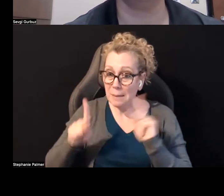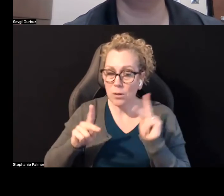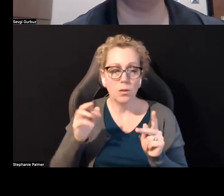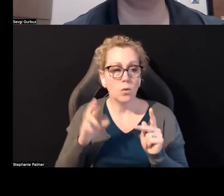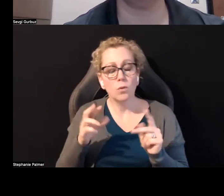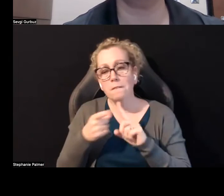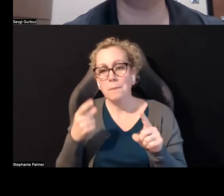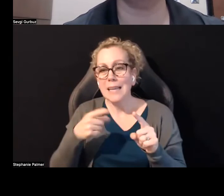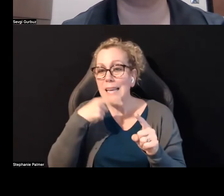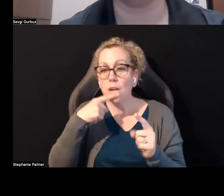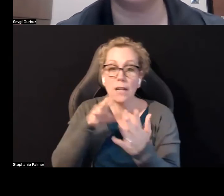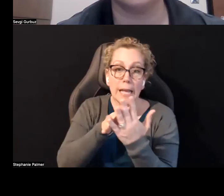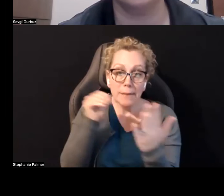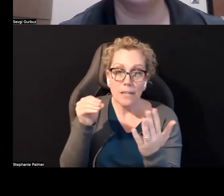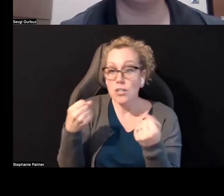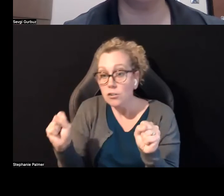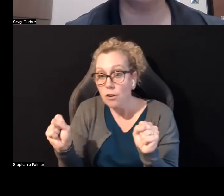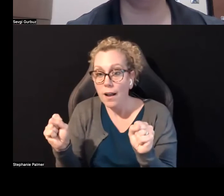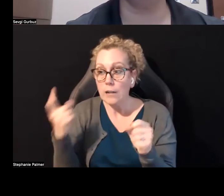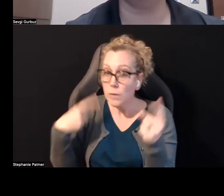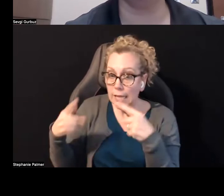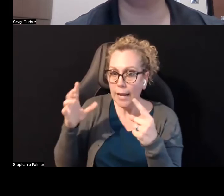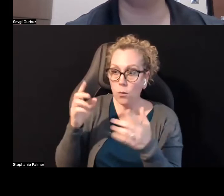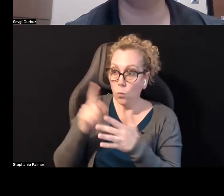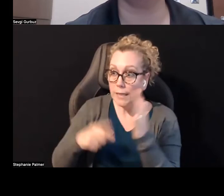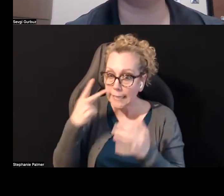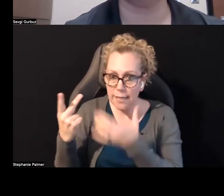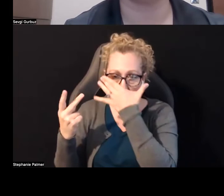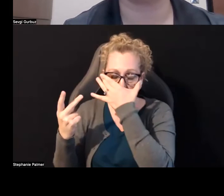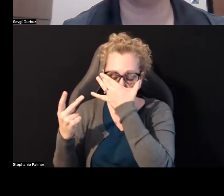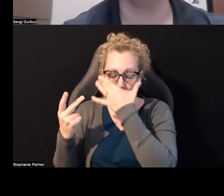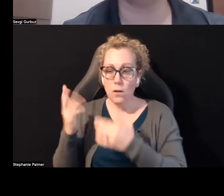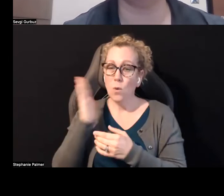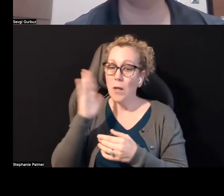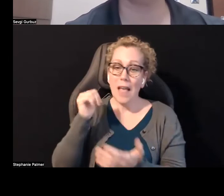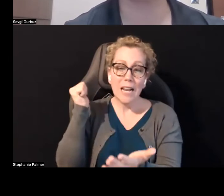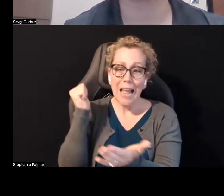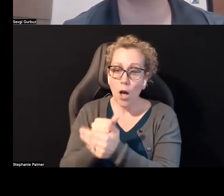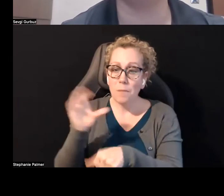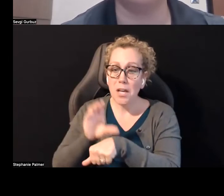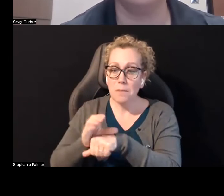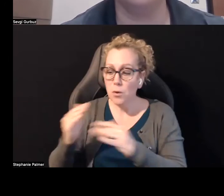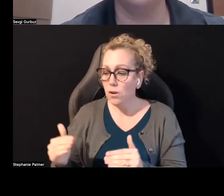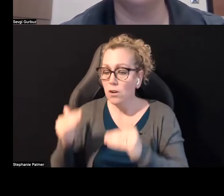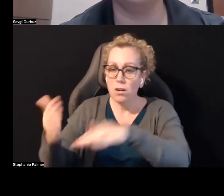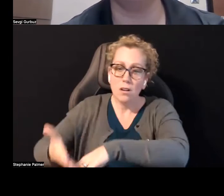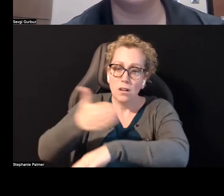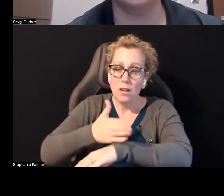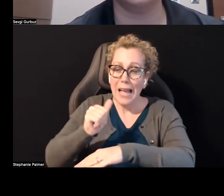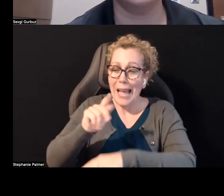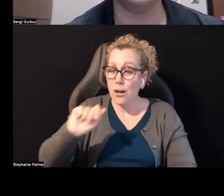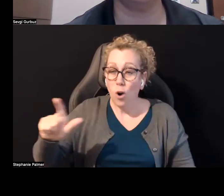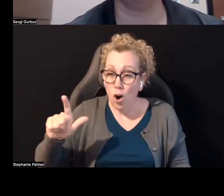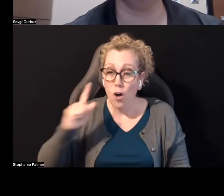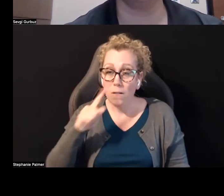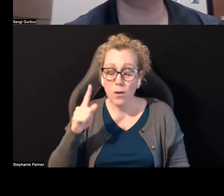hearing imitation attempts? Does that inform the computer at all on anything valuable for